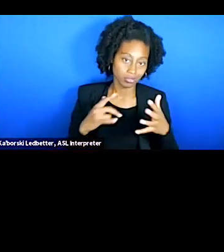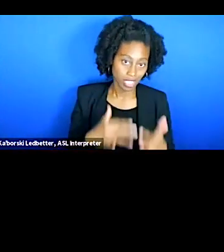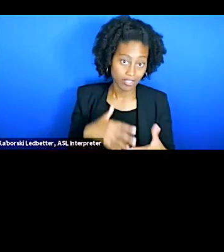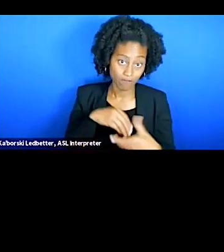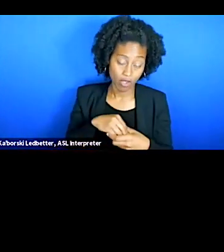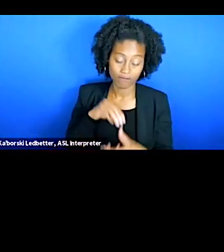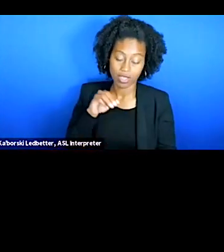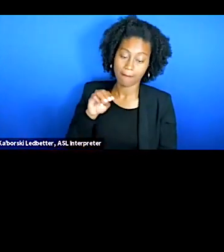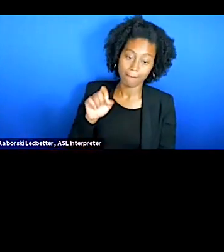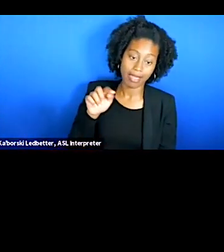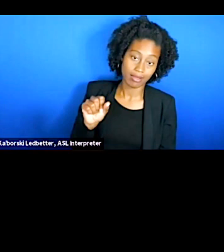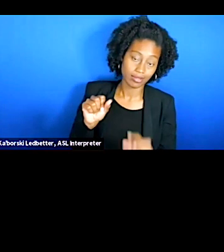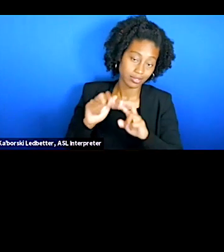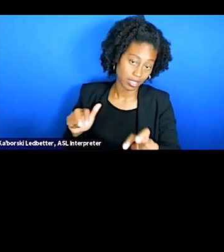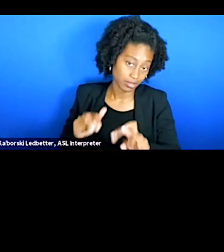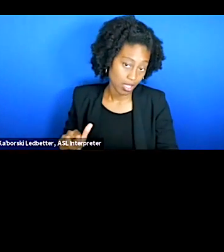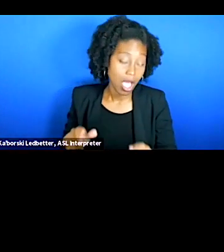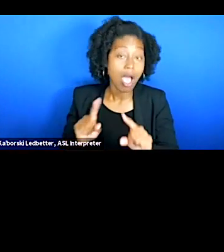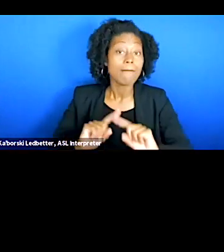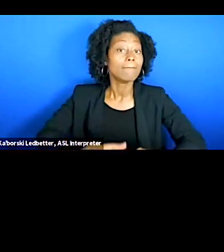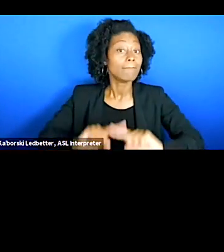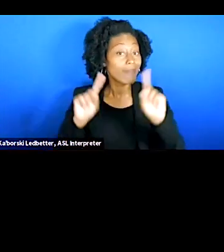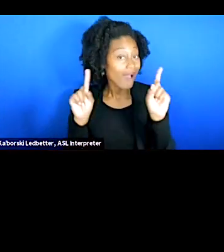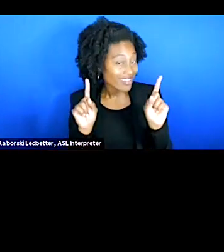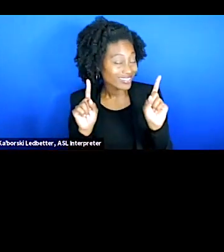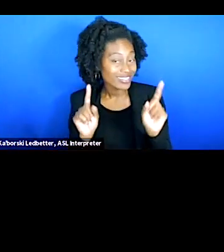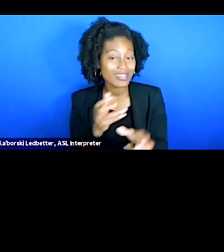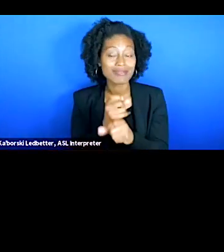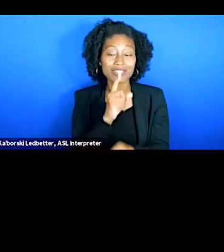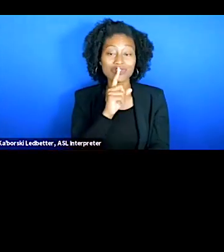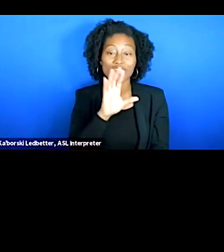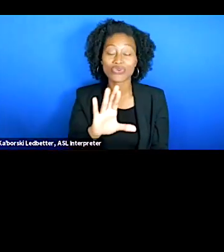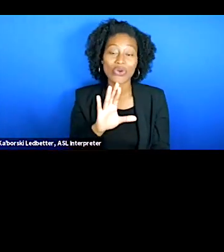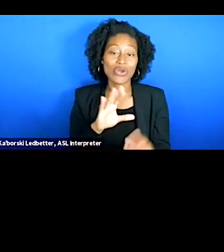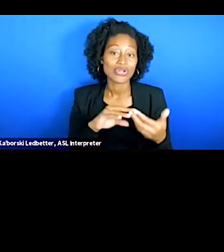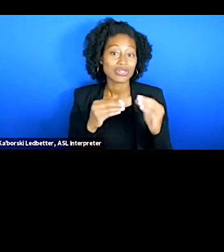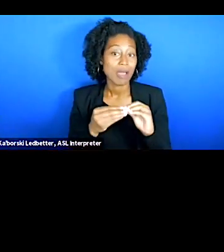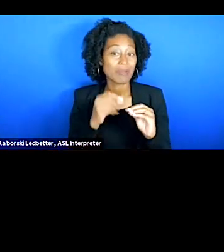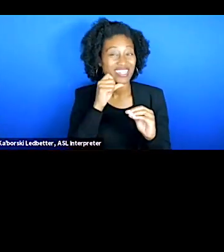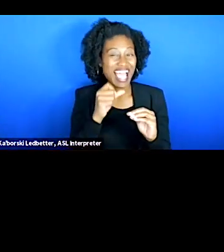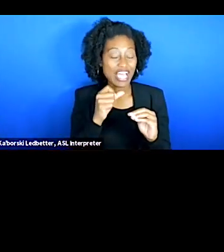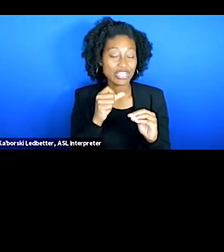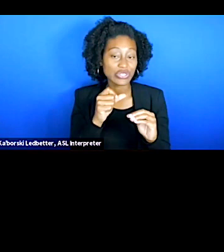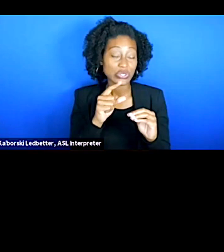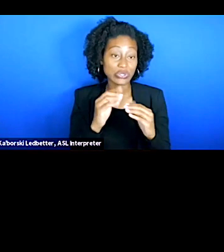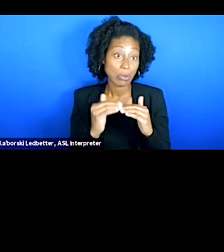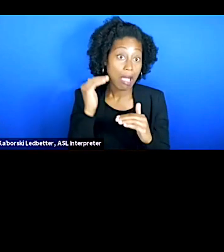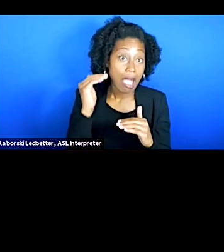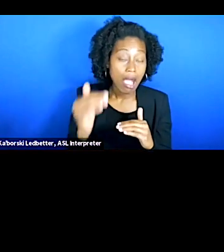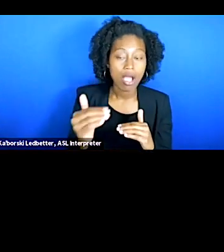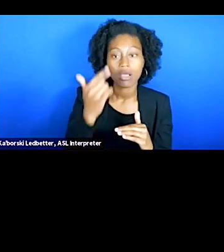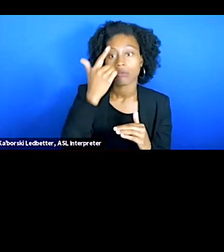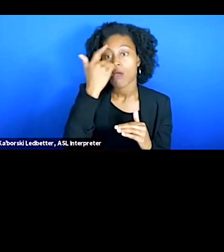metasynthesis, but you want to make sure that your number doesn't balloon too much because it can